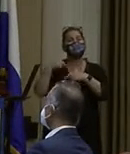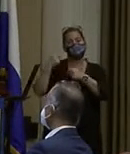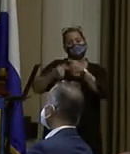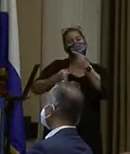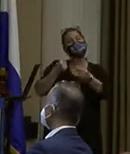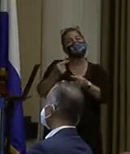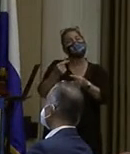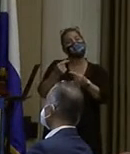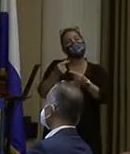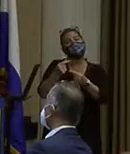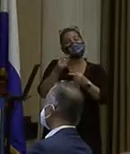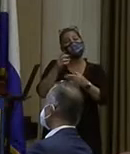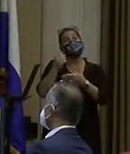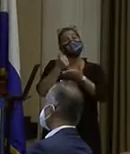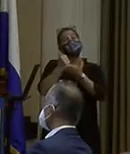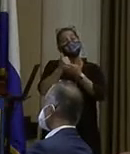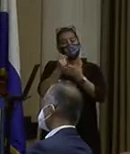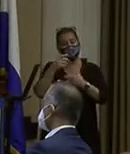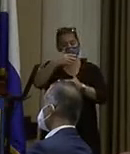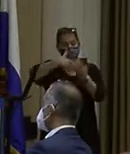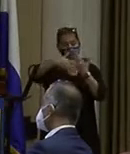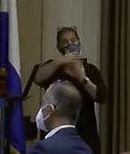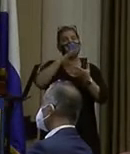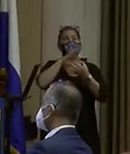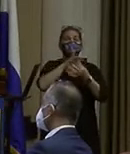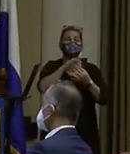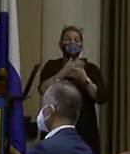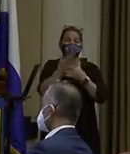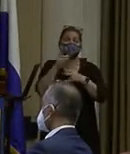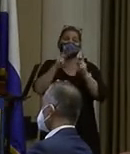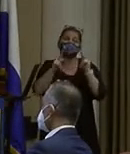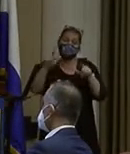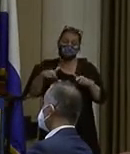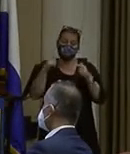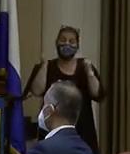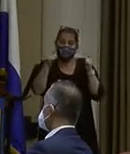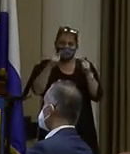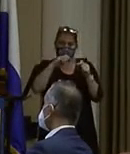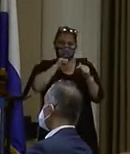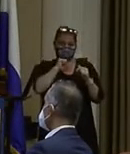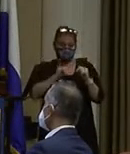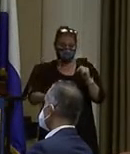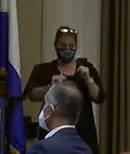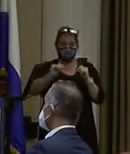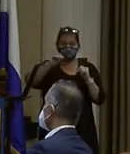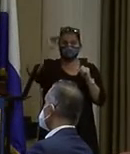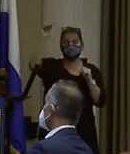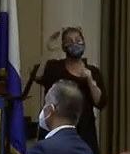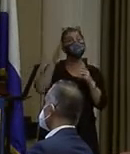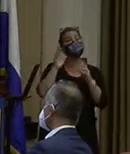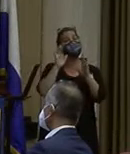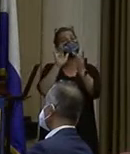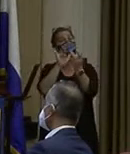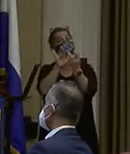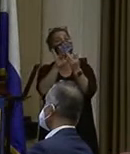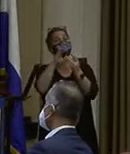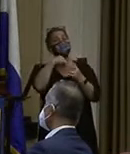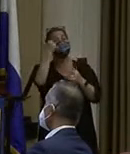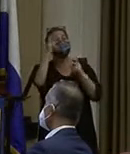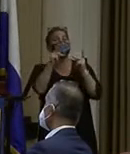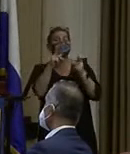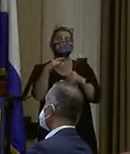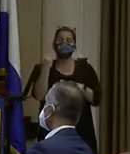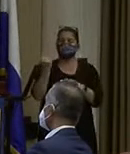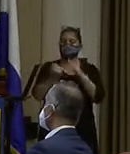communities, facilitating social relationships and bonds between residents of all ages and backgrounds, reaching out to older people at risk of